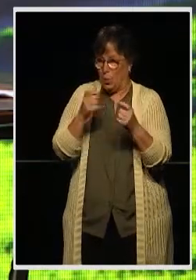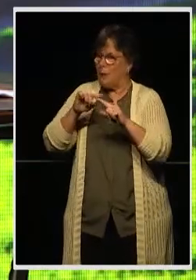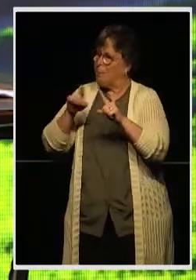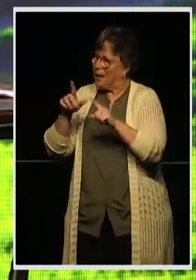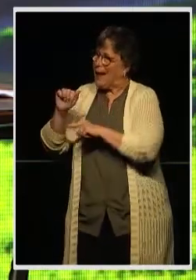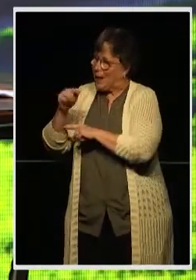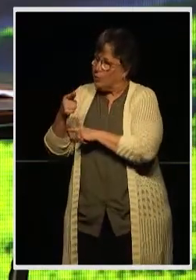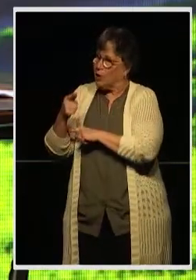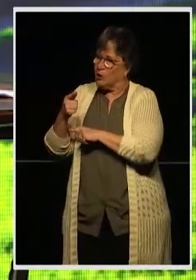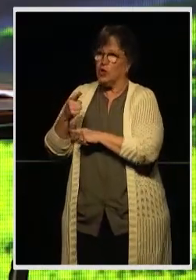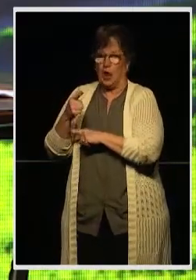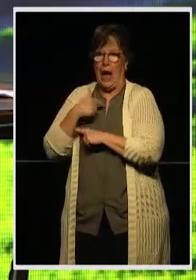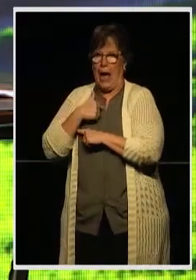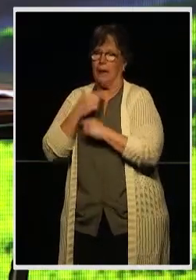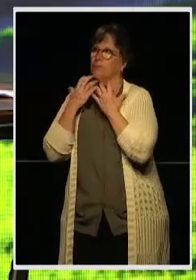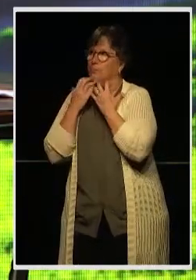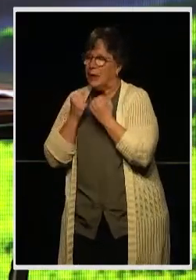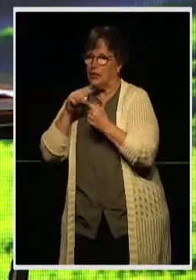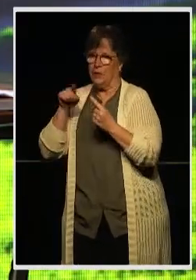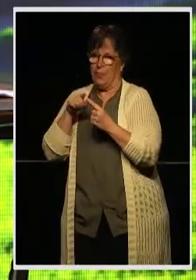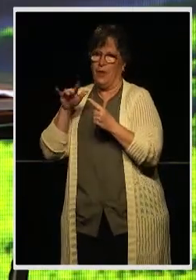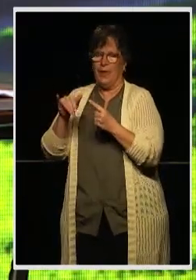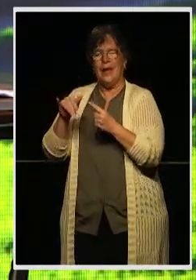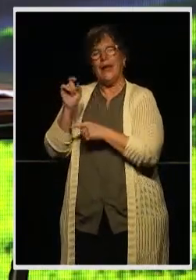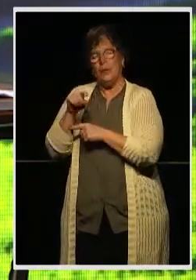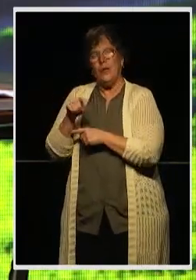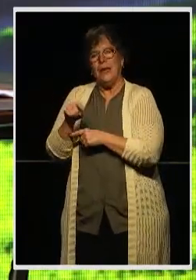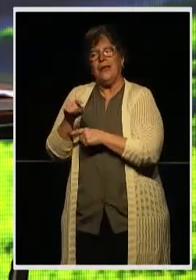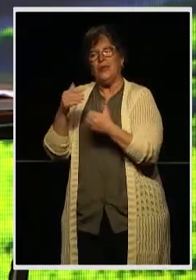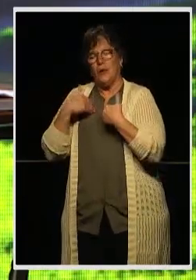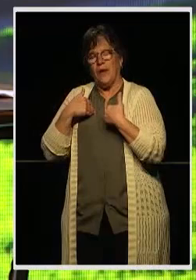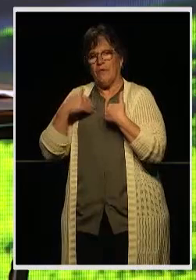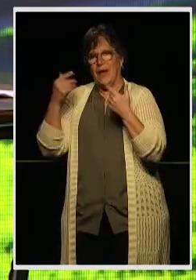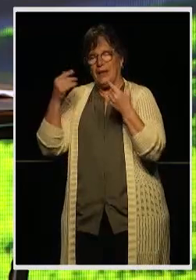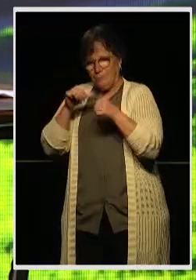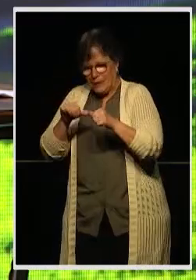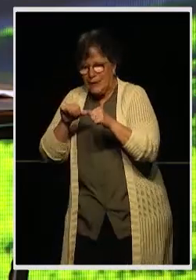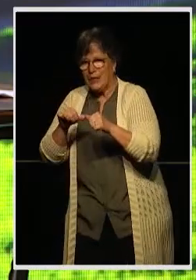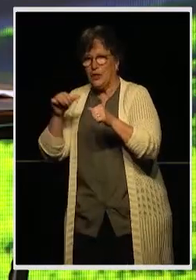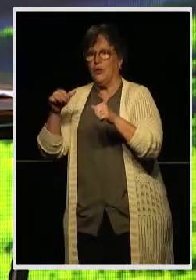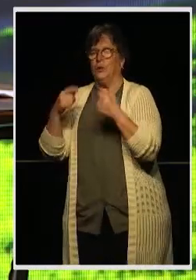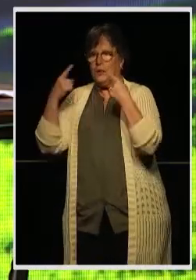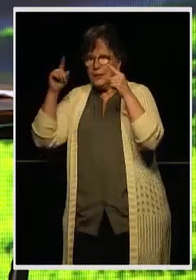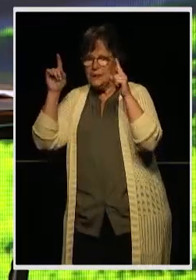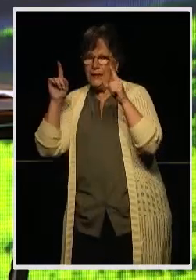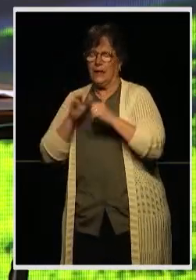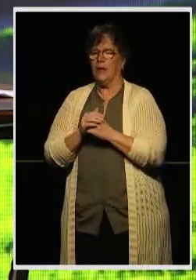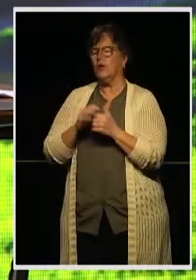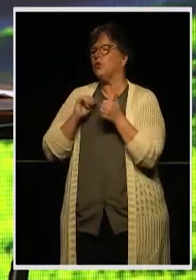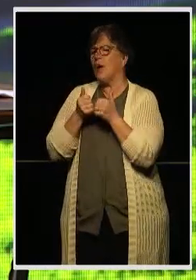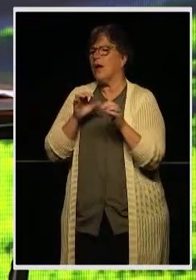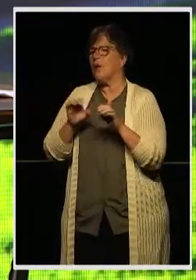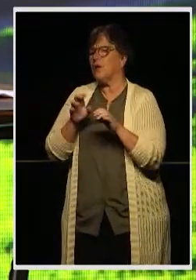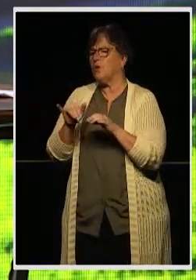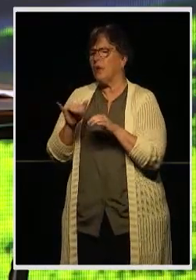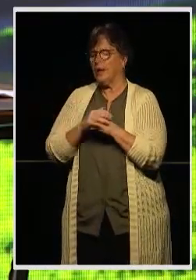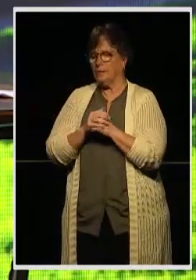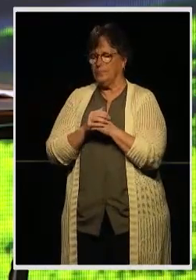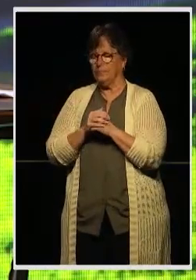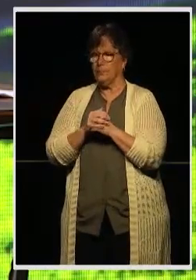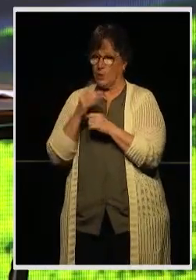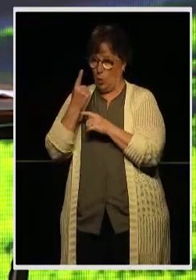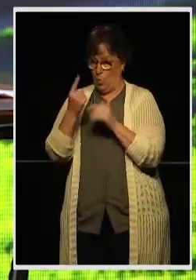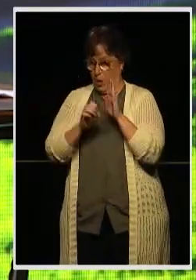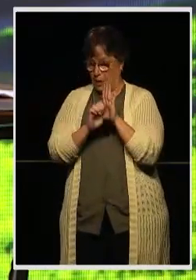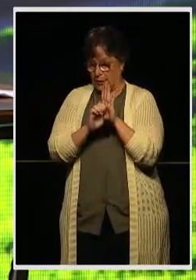agricultural sector, it's also about the survival of the agricultural sector. So how can we ensure that these things happen? One example